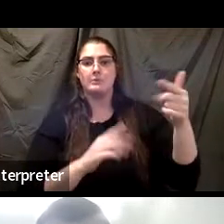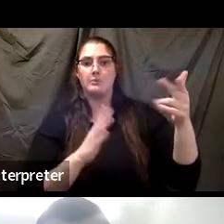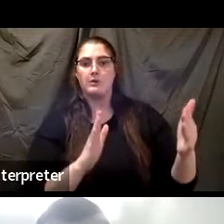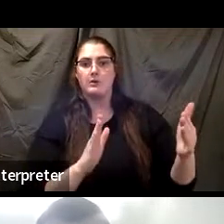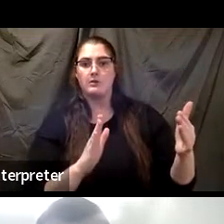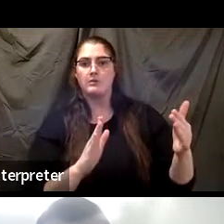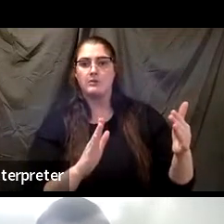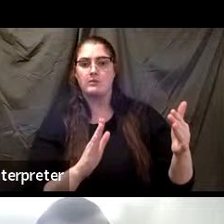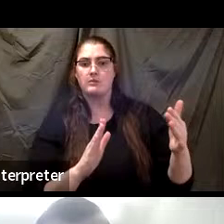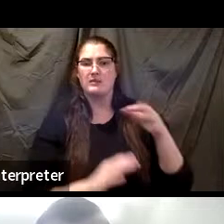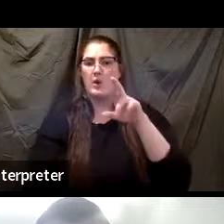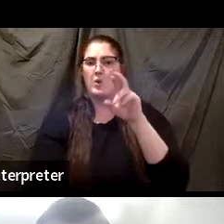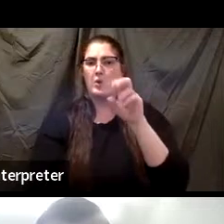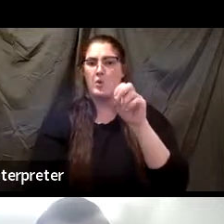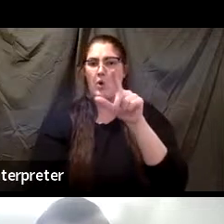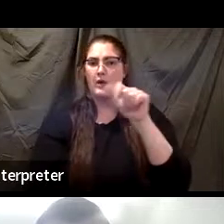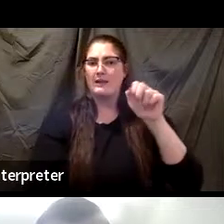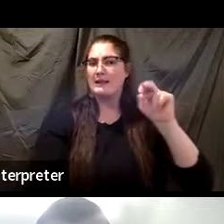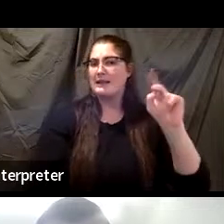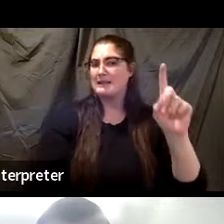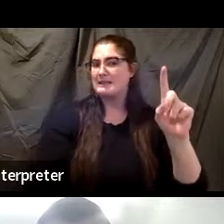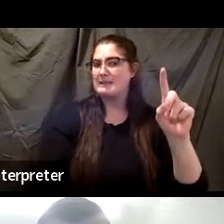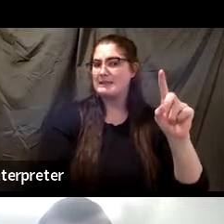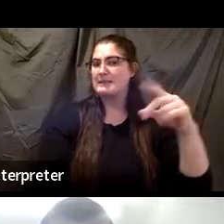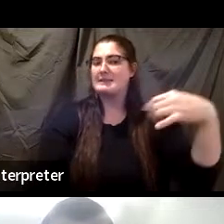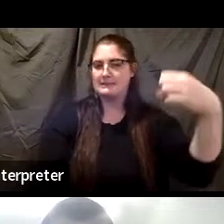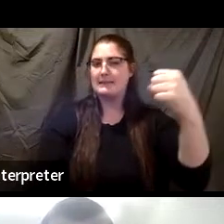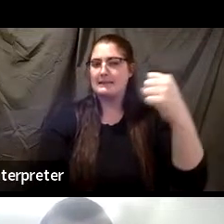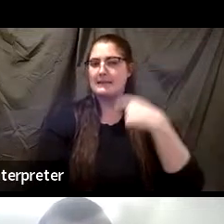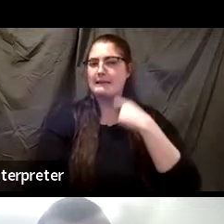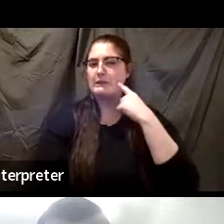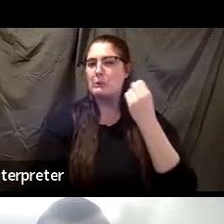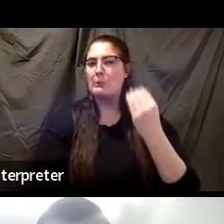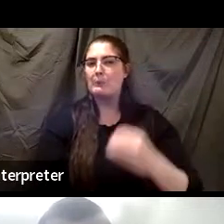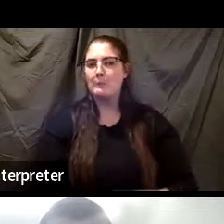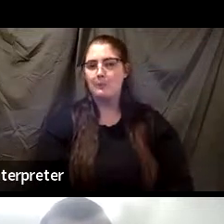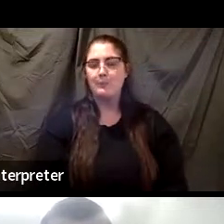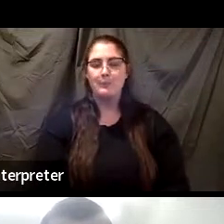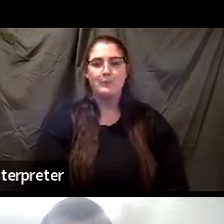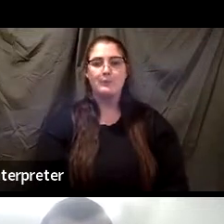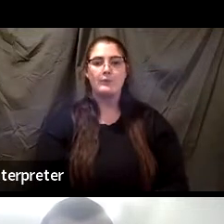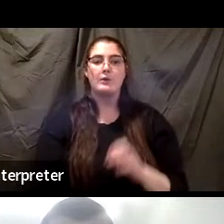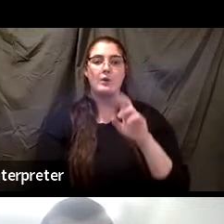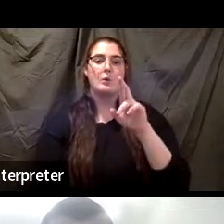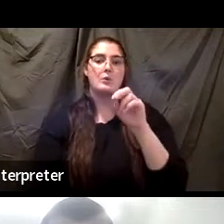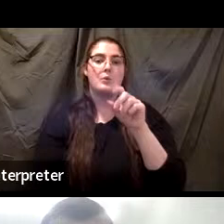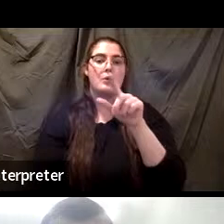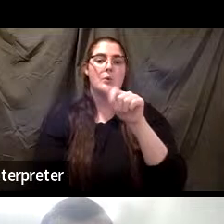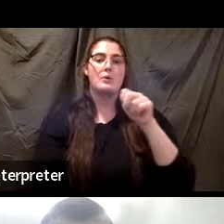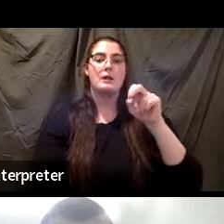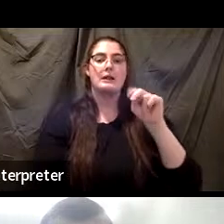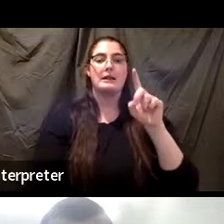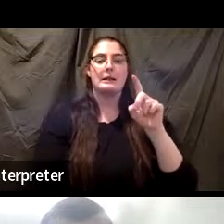Is that Roland? Yeah, yes, I think so. Perfect. Okay, Mr. Roland, you'll be allowed to